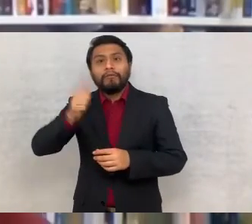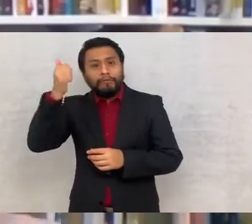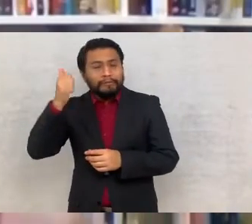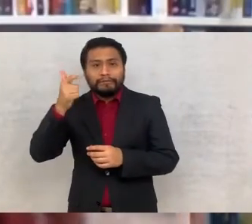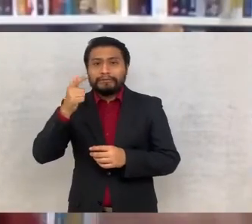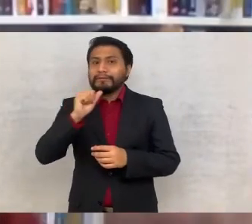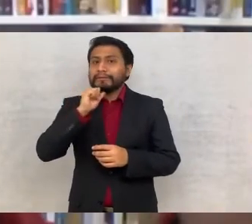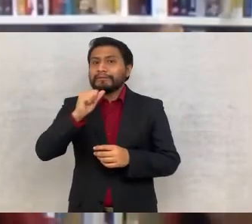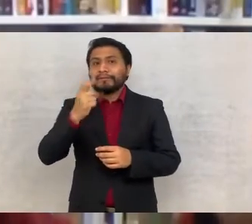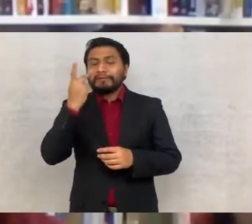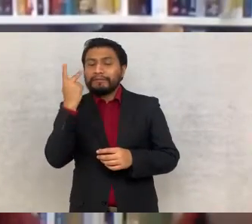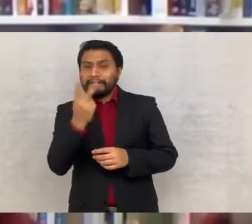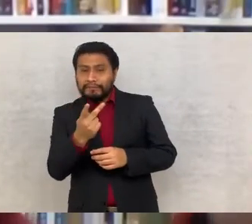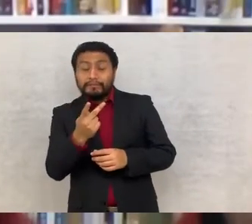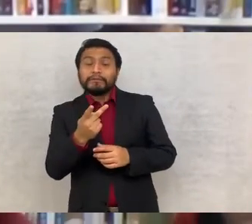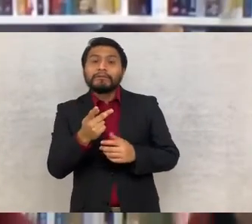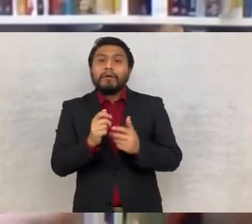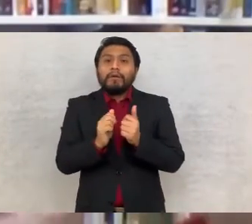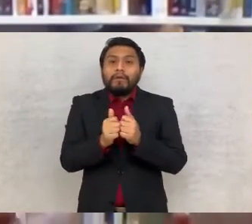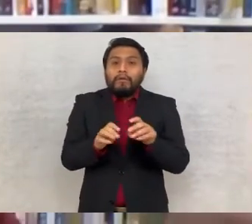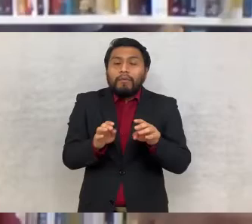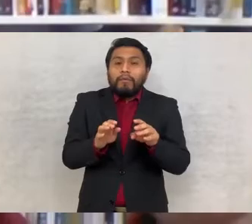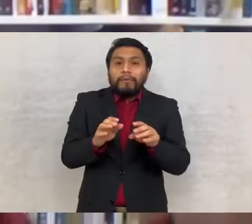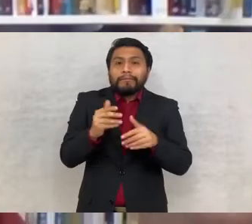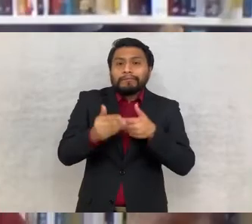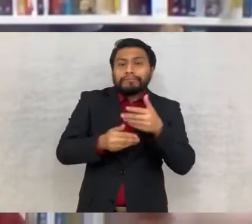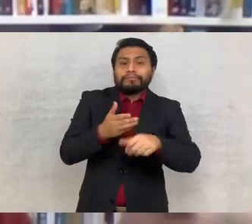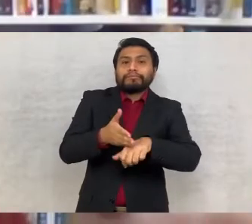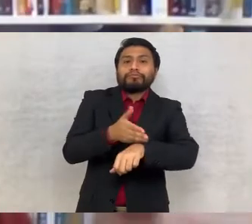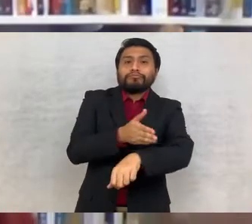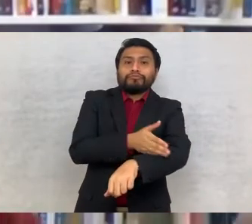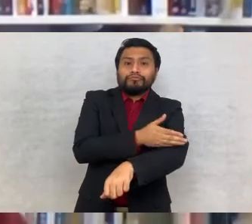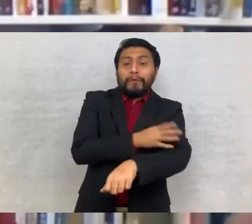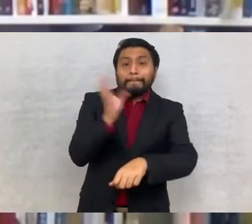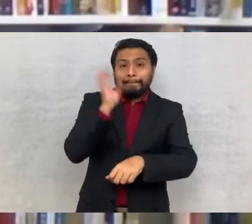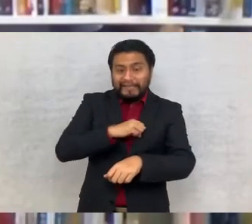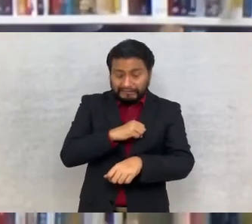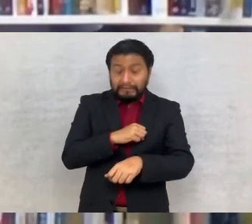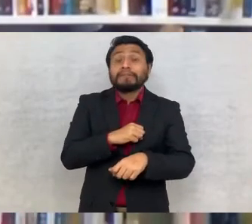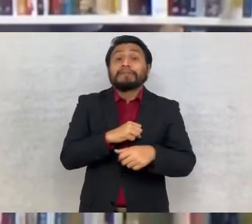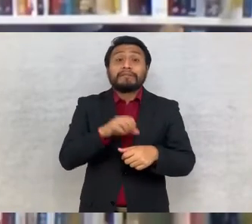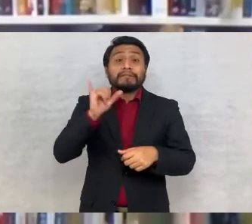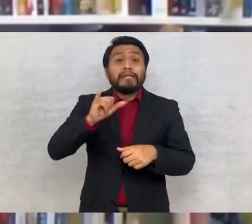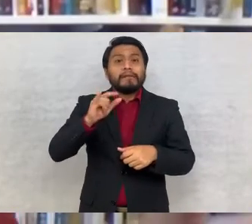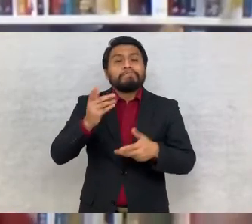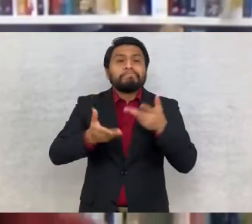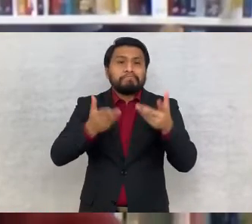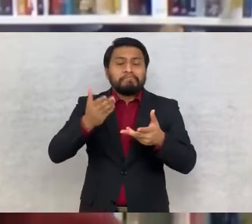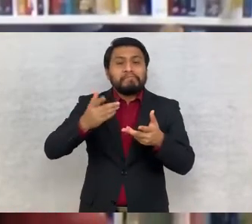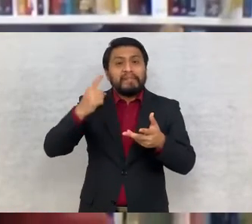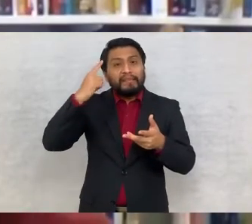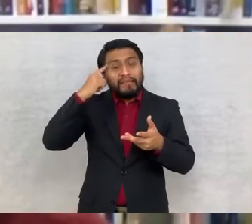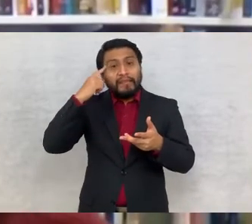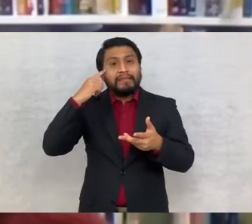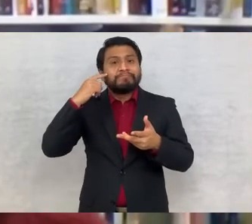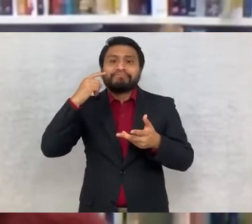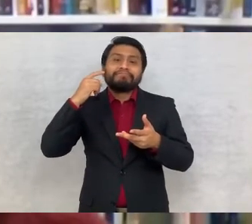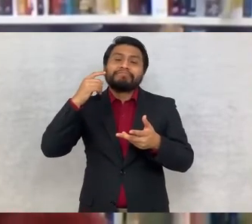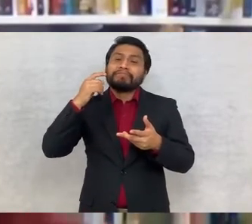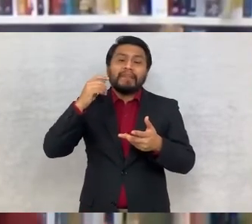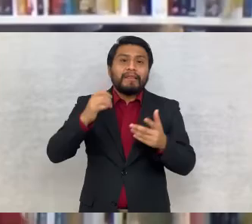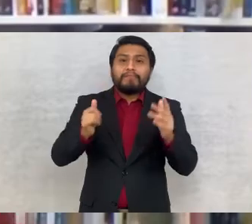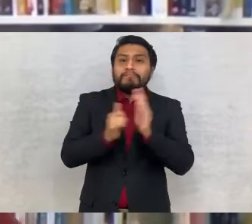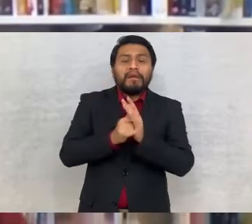not taking into account that after finding out about those horrors, there would be some sort of continuity. This would lead us again to think that it